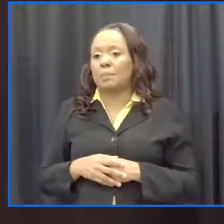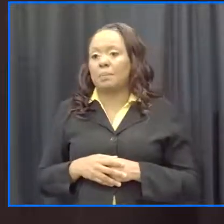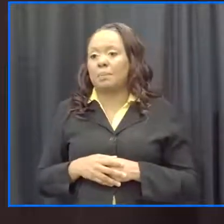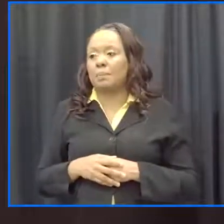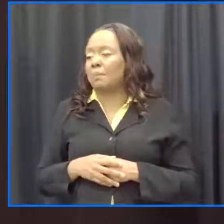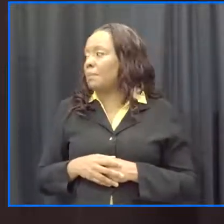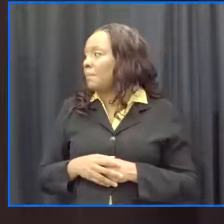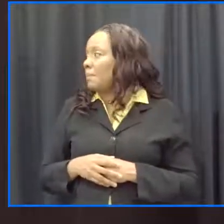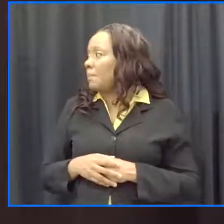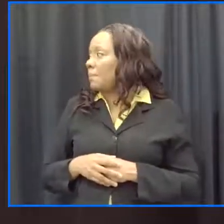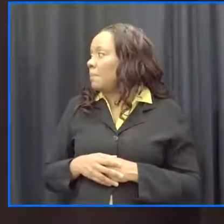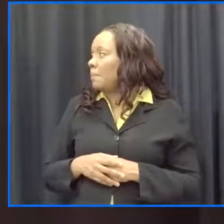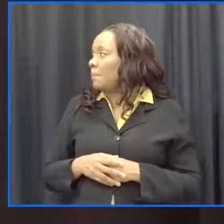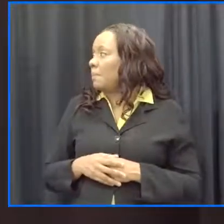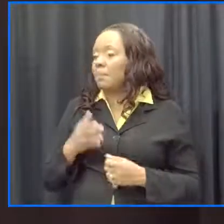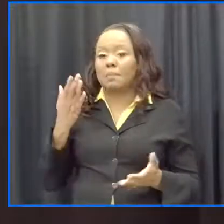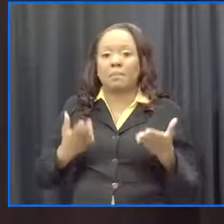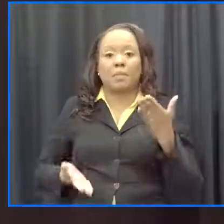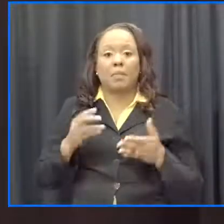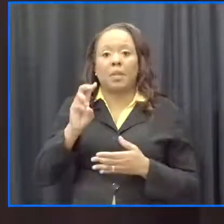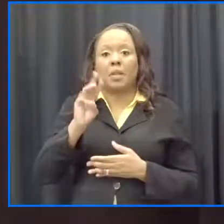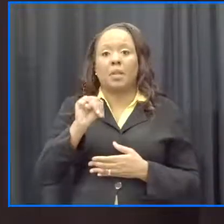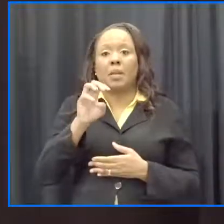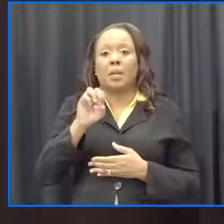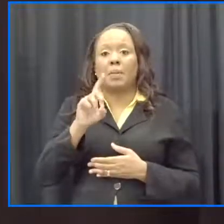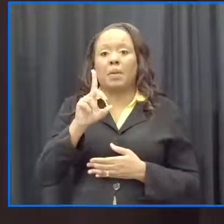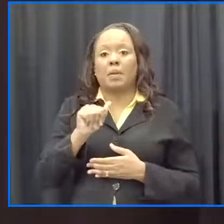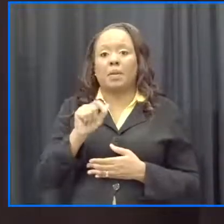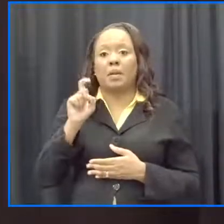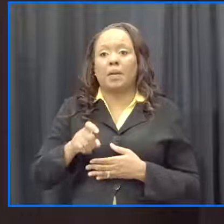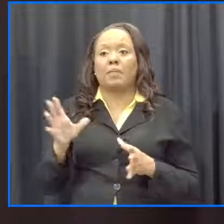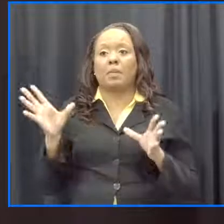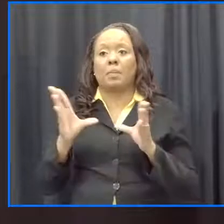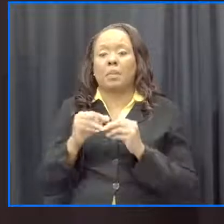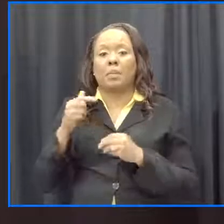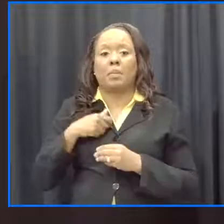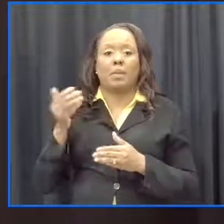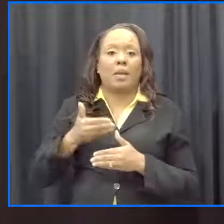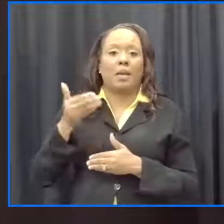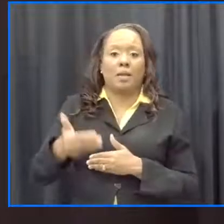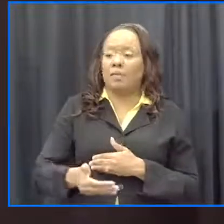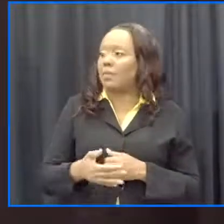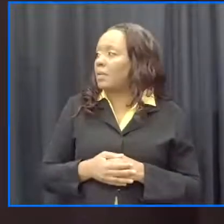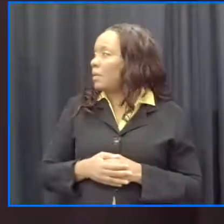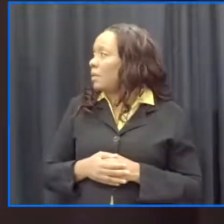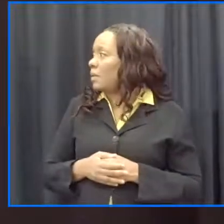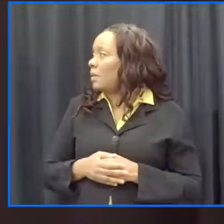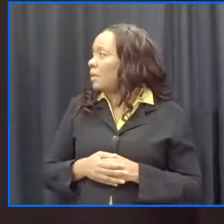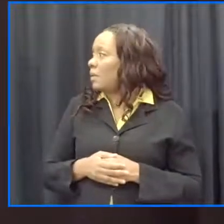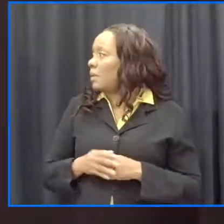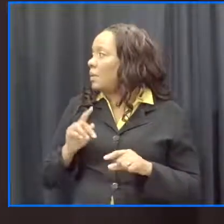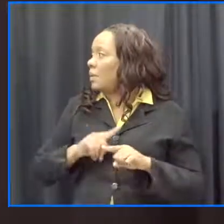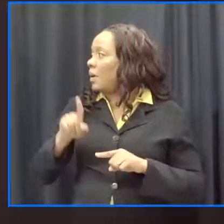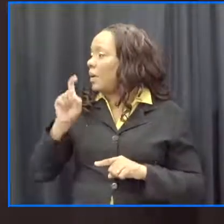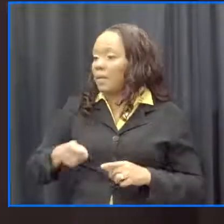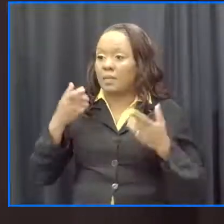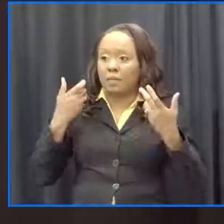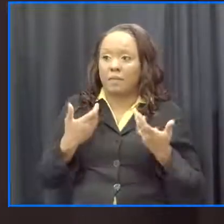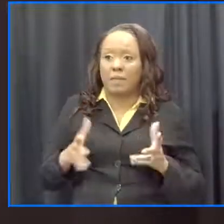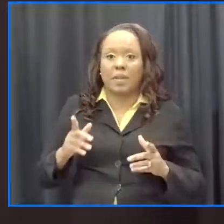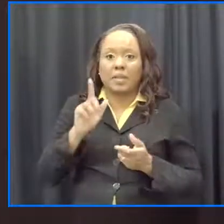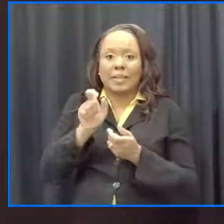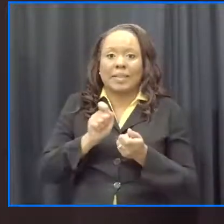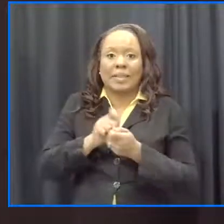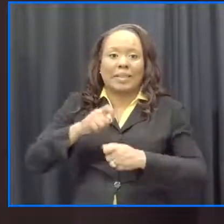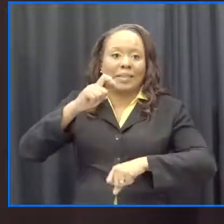pass on that and ask the press to meet me after the business session. But we have to finish by a particular time